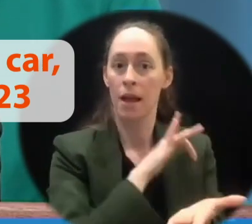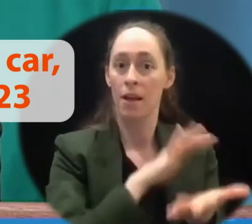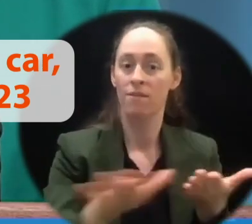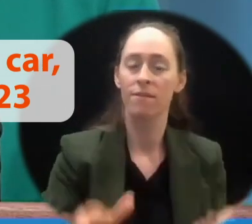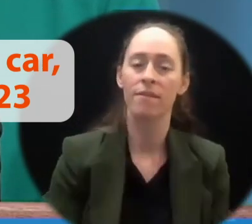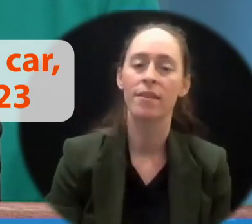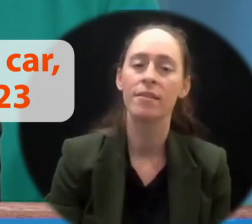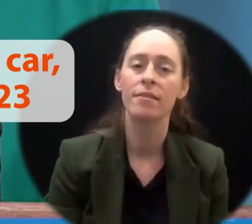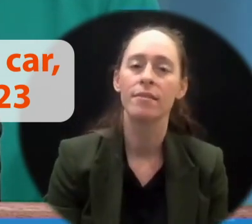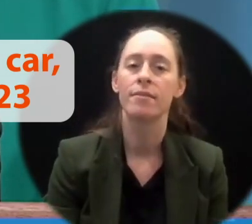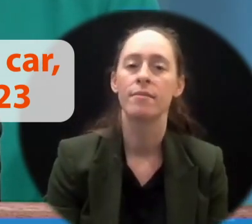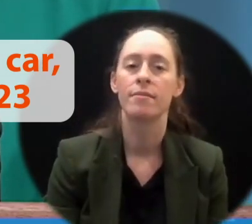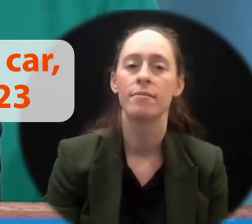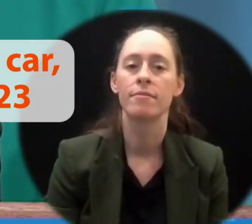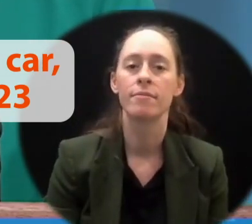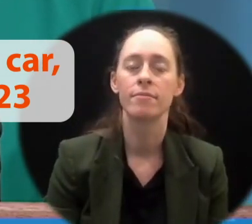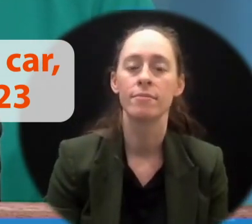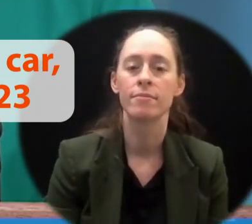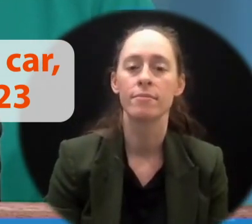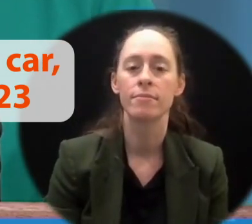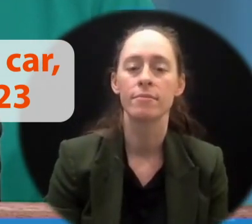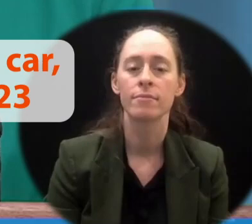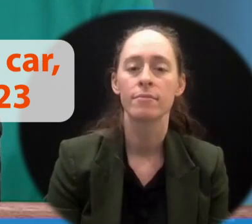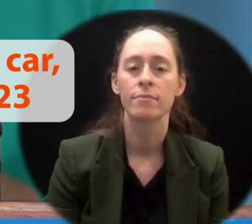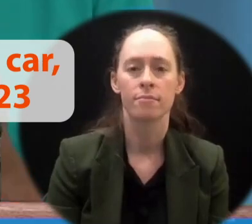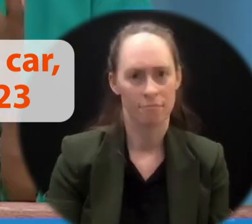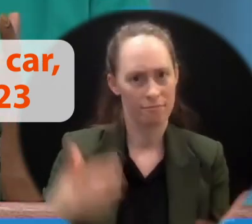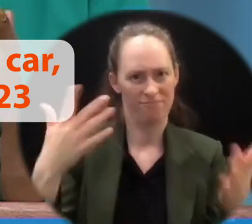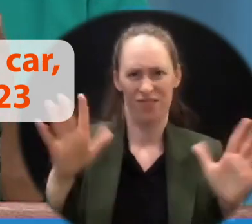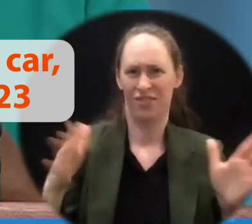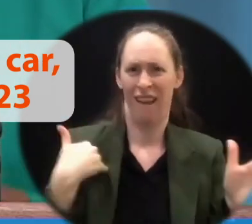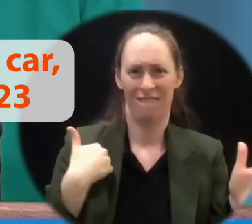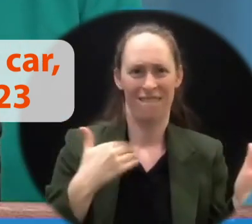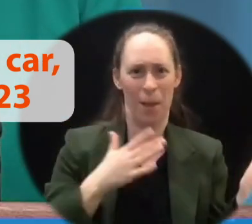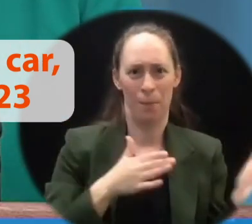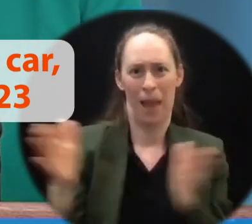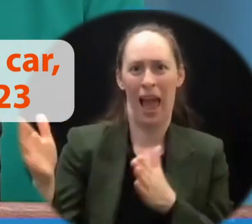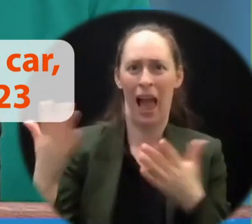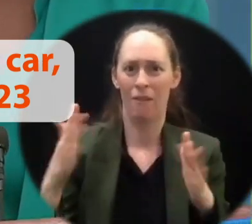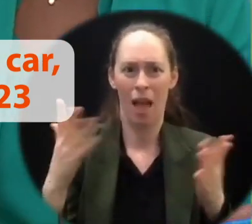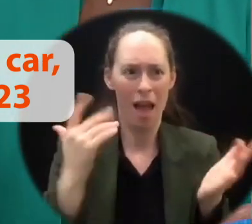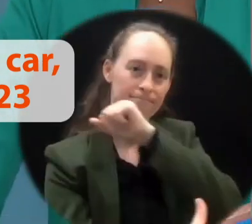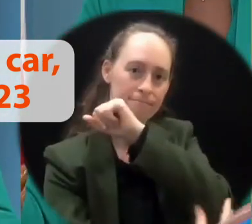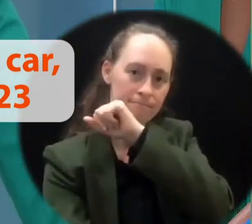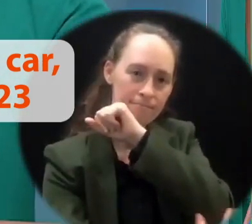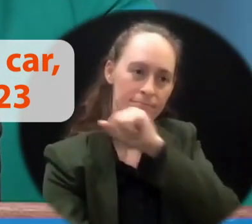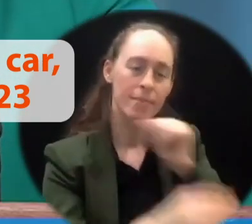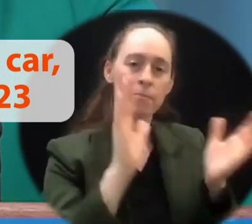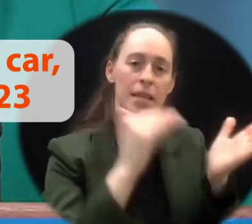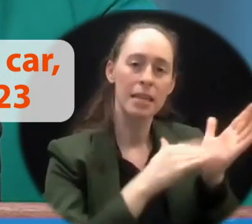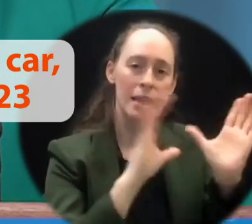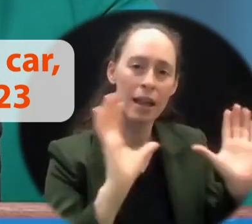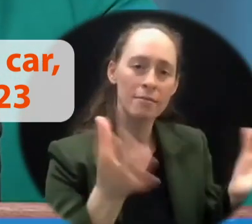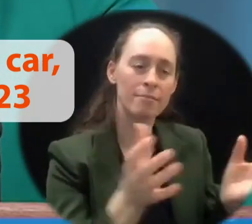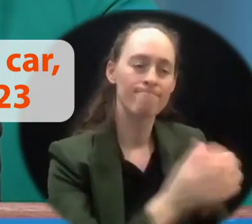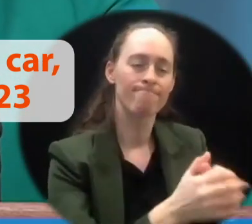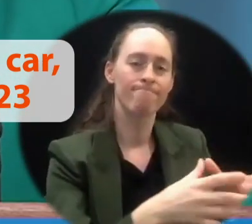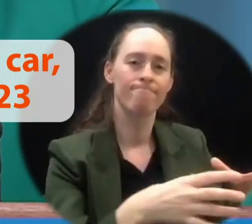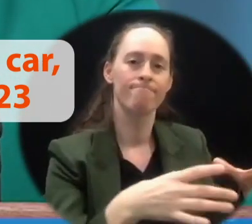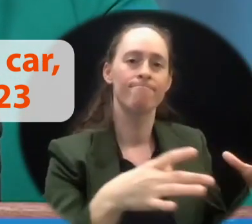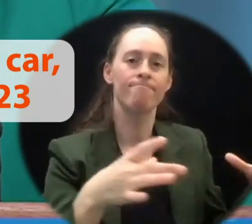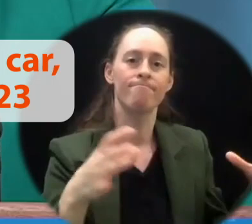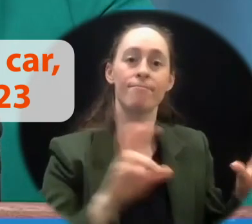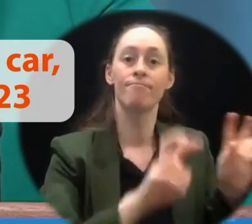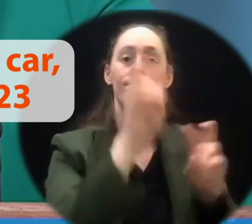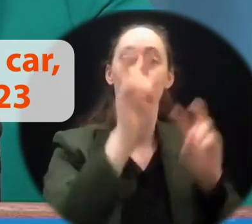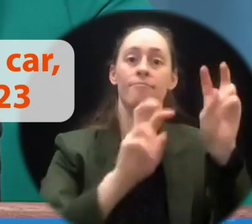for a plan. This is a plan that the president put forth to move things forward. And if you think about his plan, it